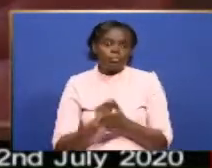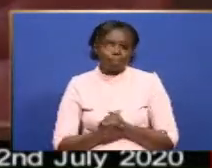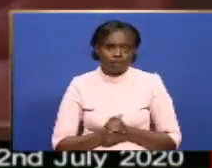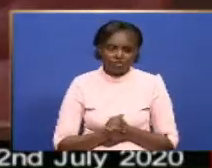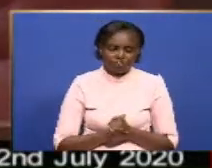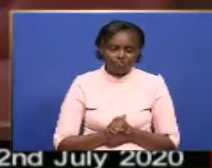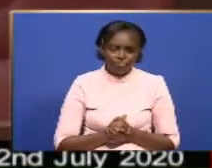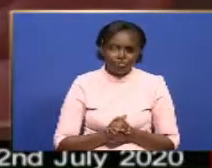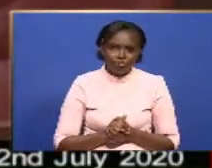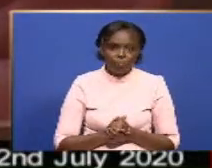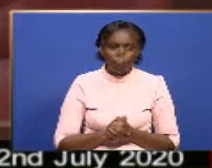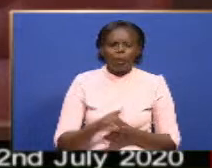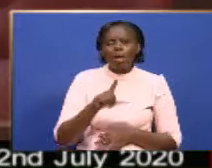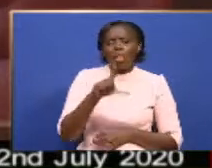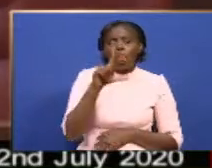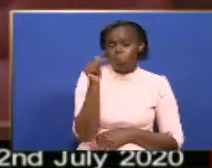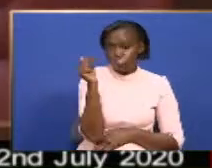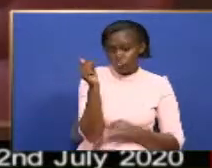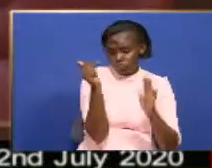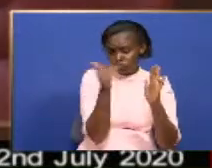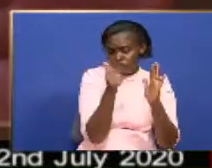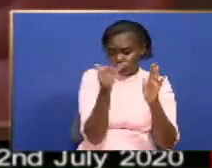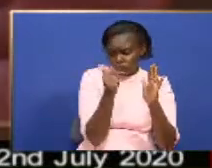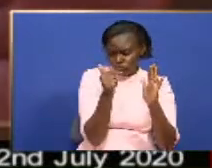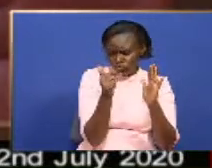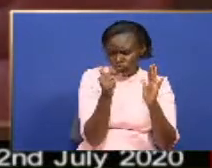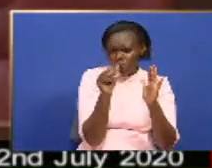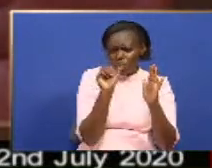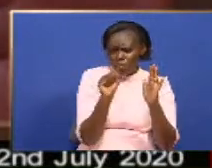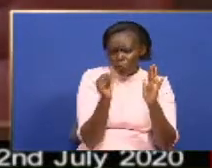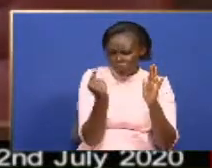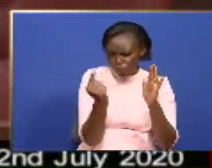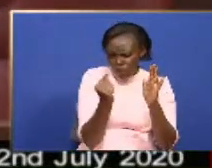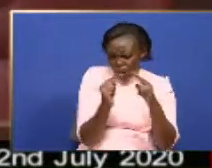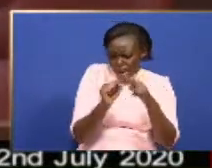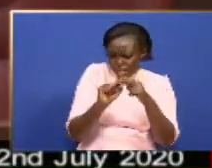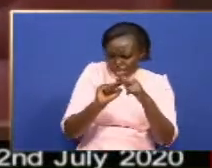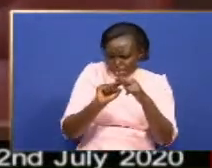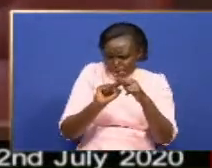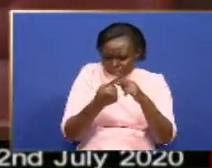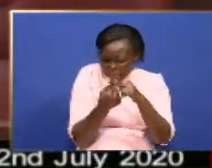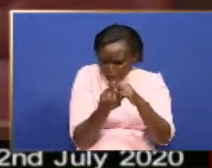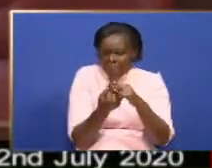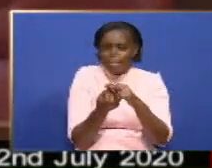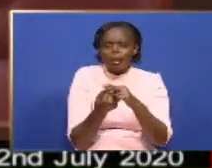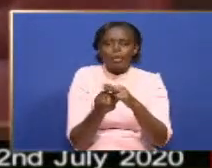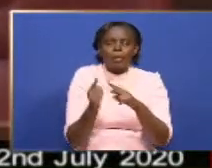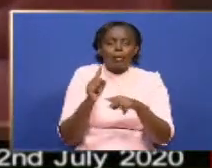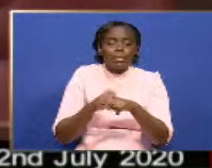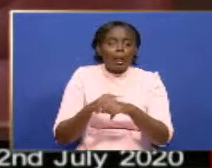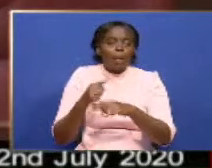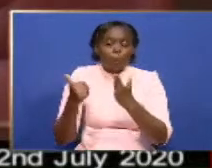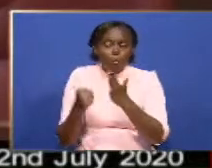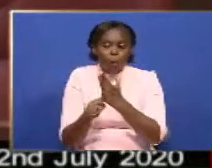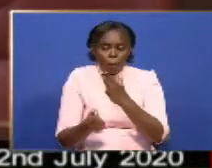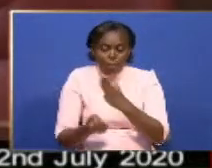These laws should have come at the beginning of the refugee problem.